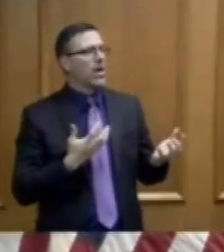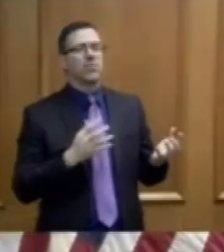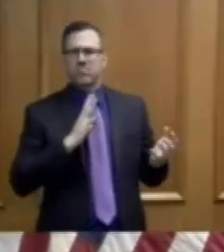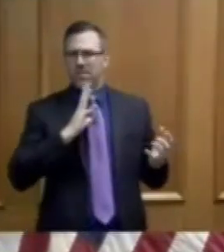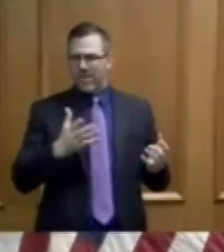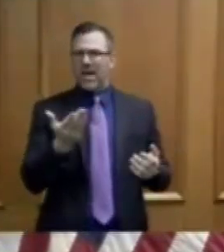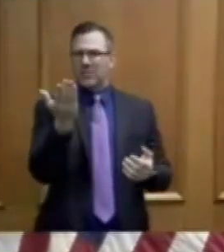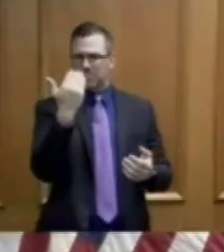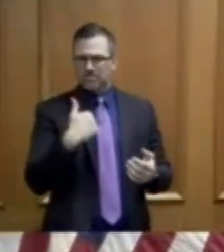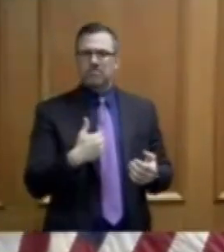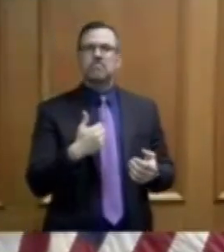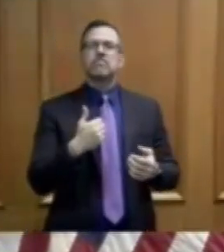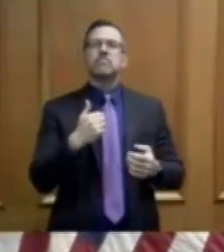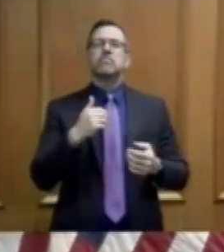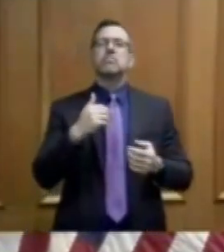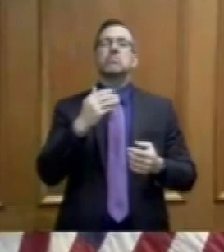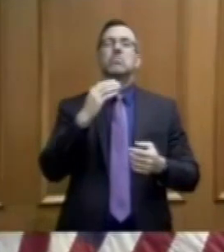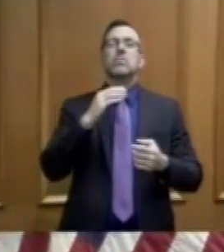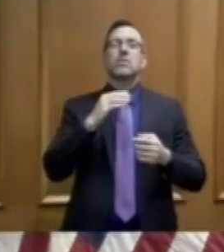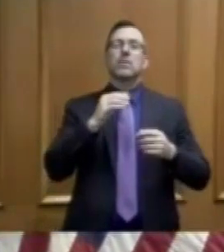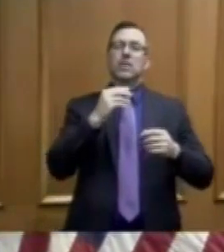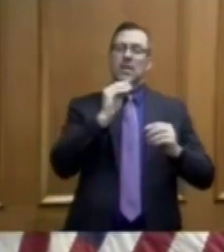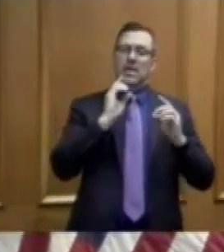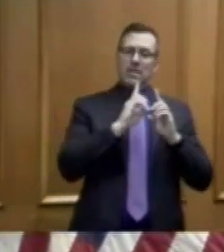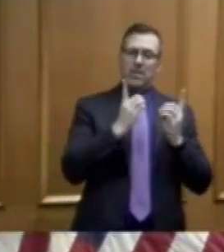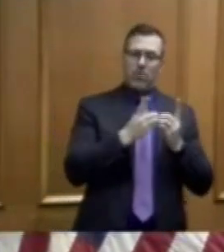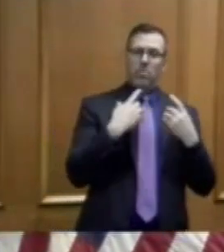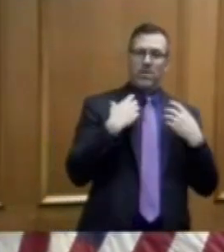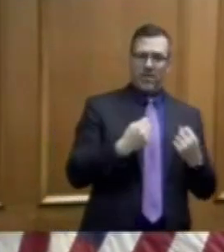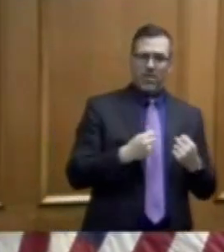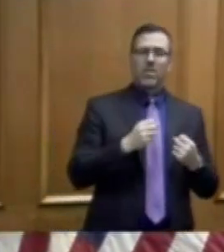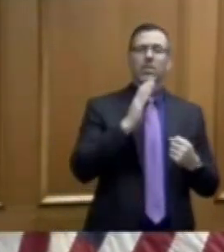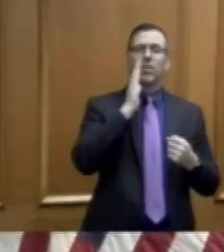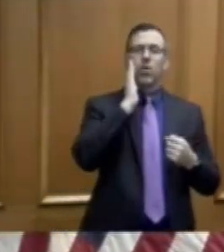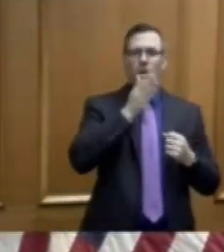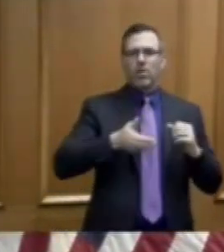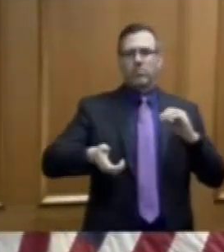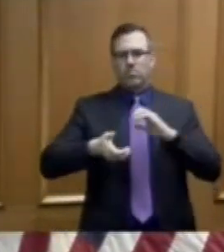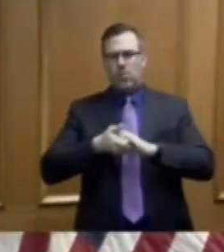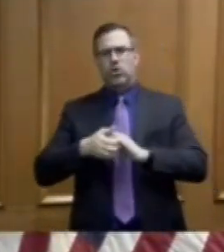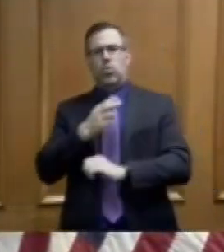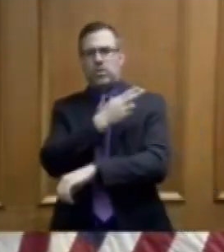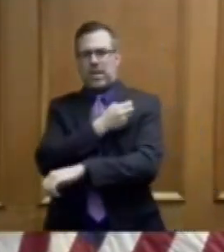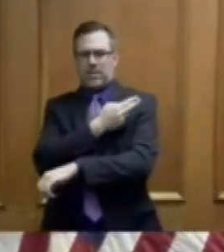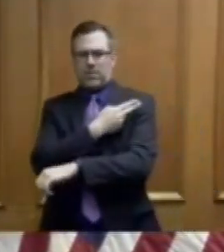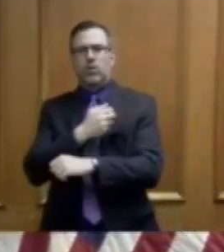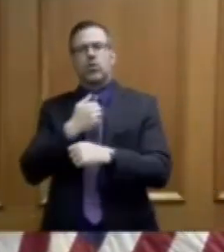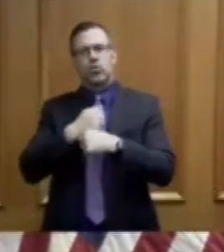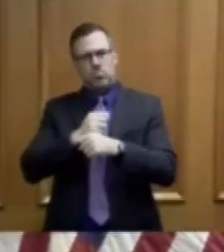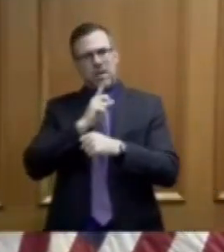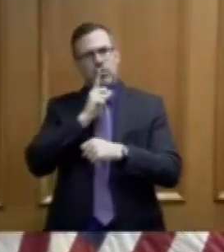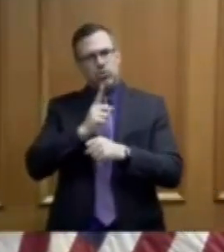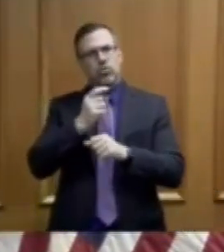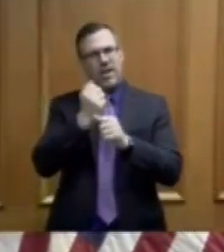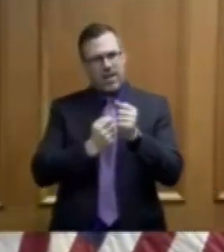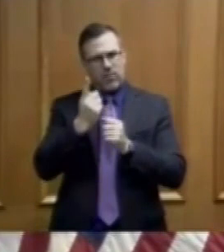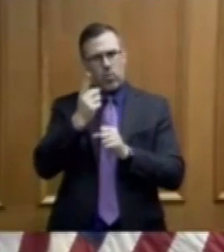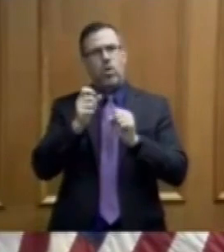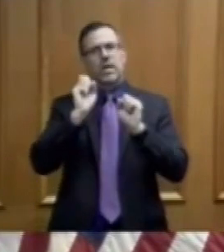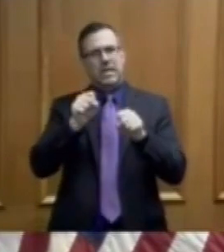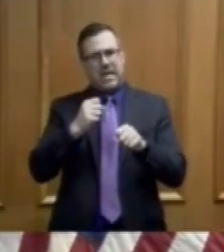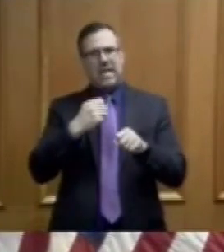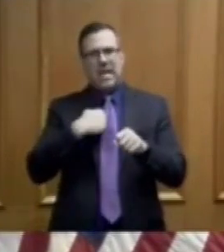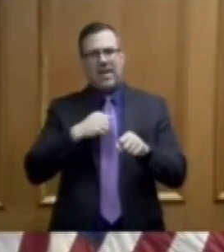hospitals to be certain that the care needed for every Tennessean is available with regard to their health needs around